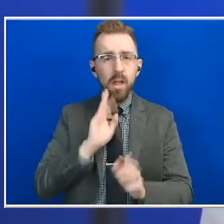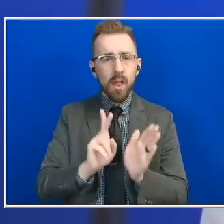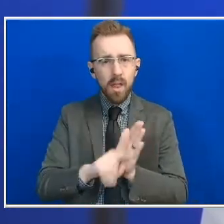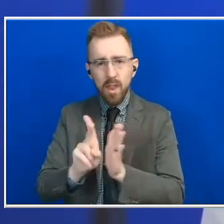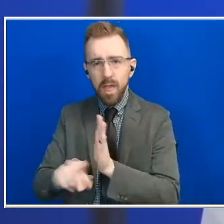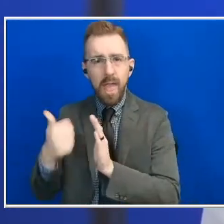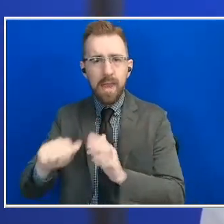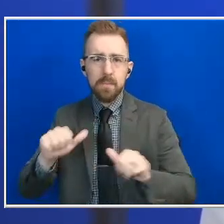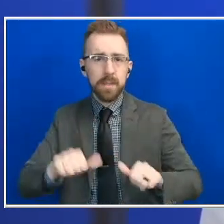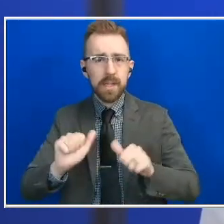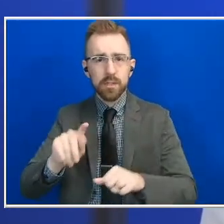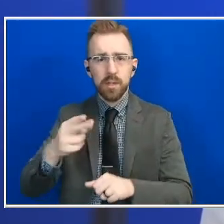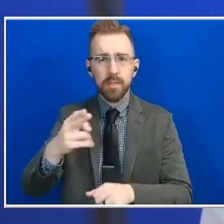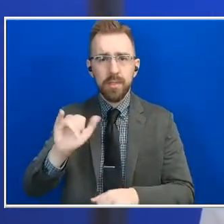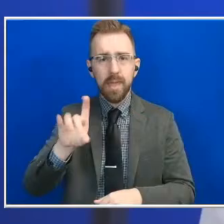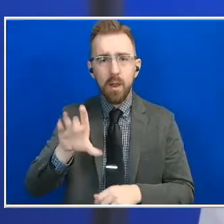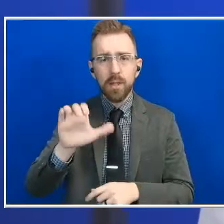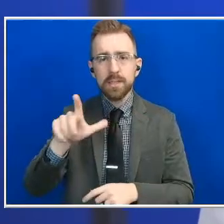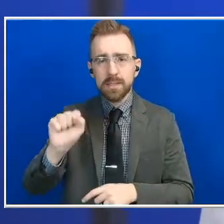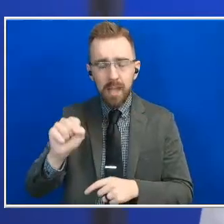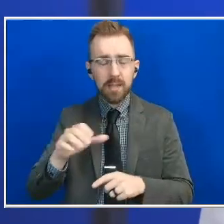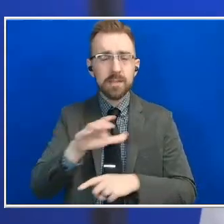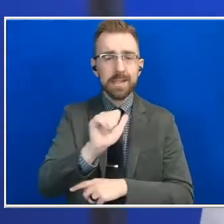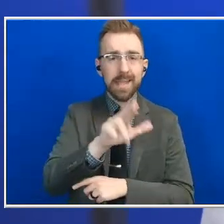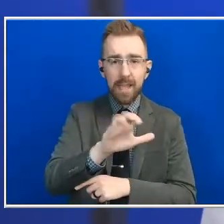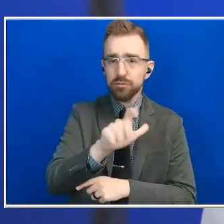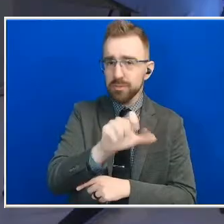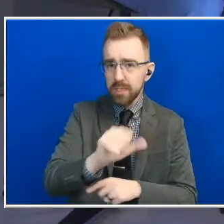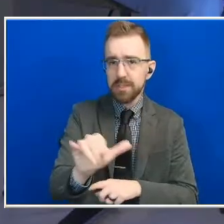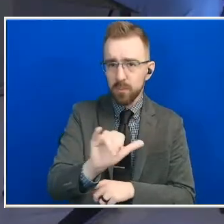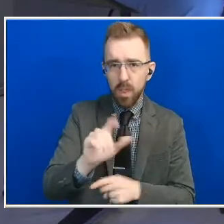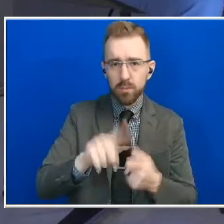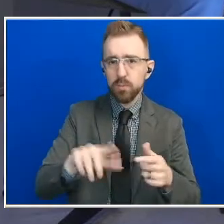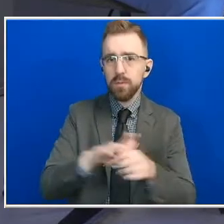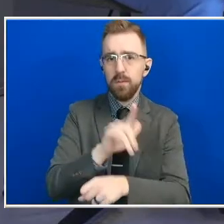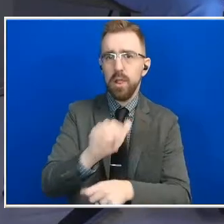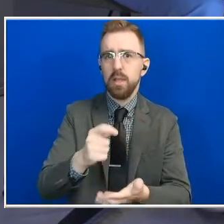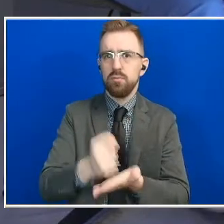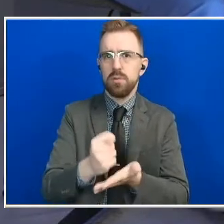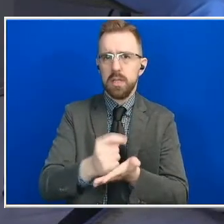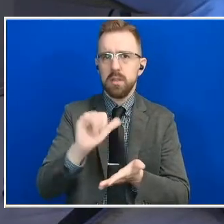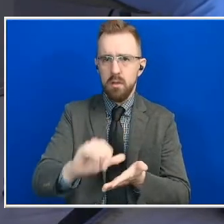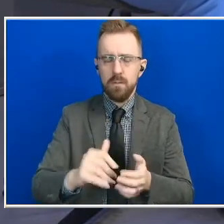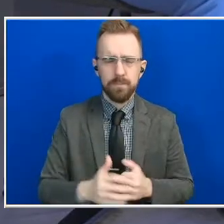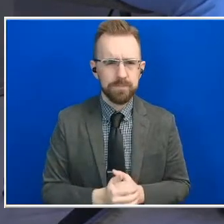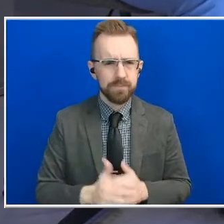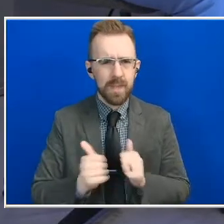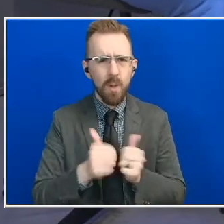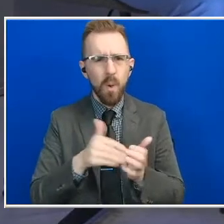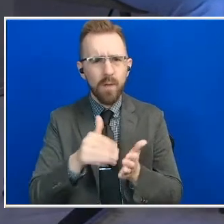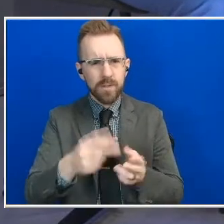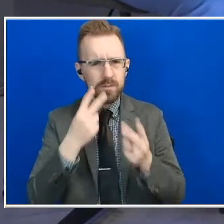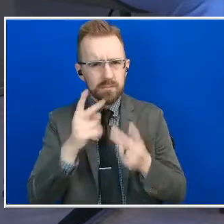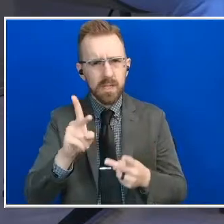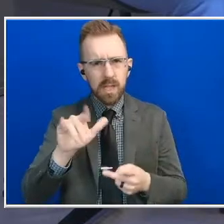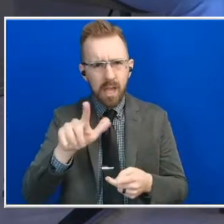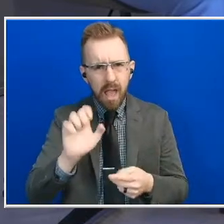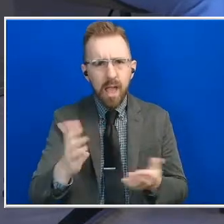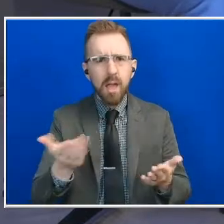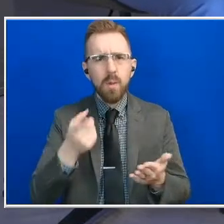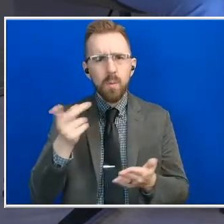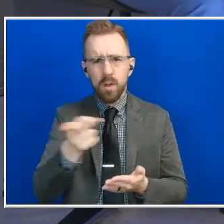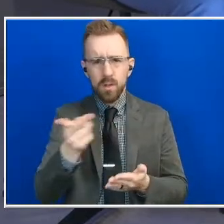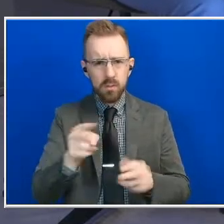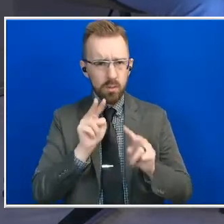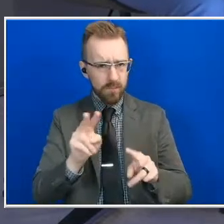cells, including thyroid cancer cells, to fully treat it. So Jennifer, how often do you see Kyle, and what are you and Dr. Buchek looking for when